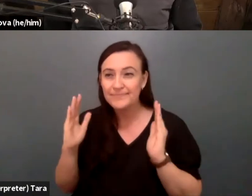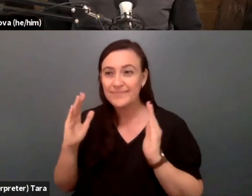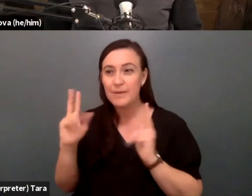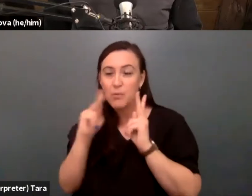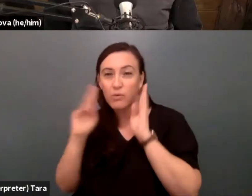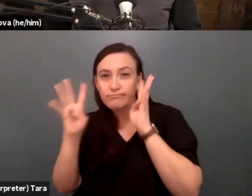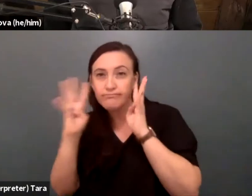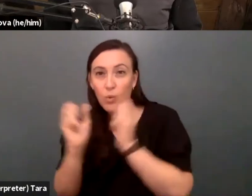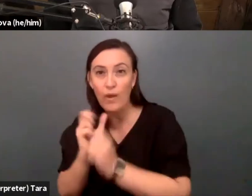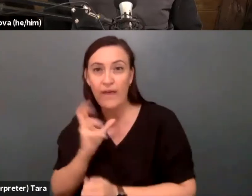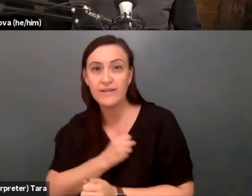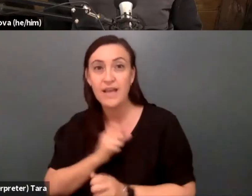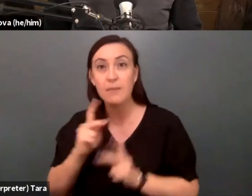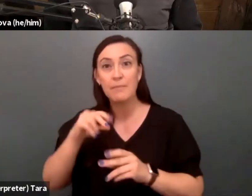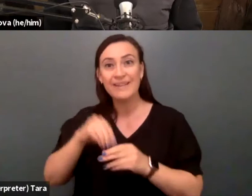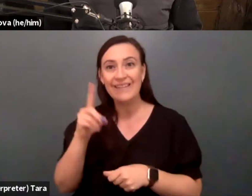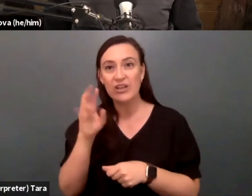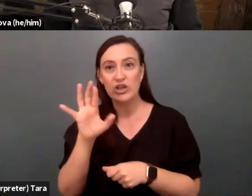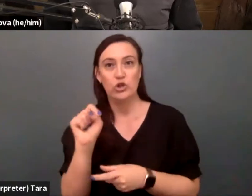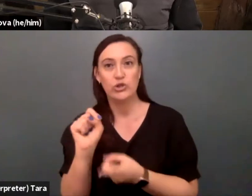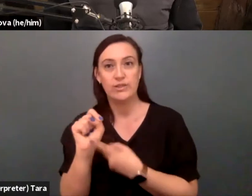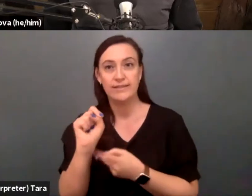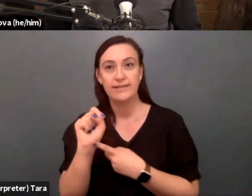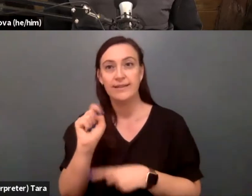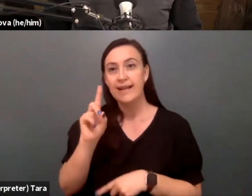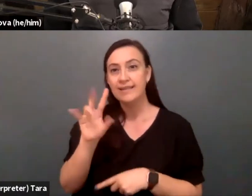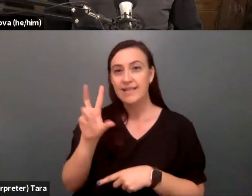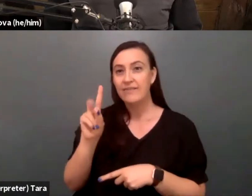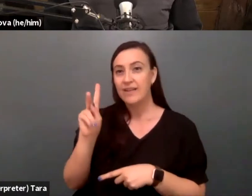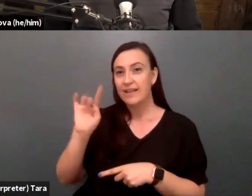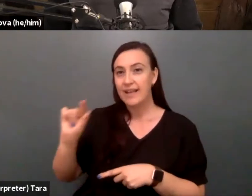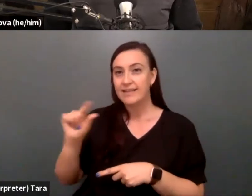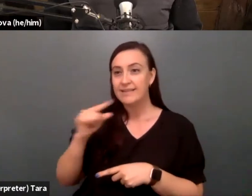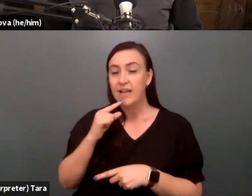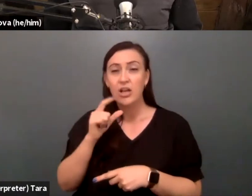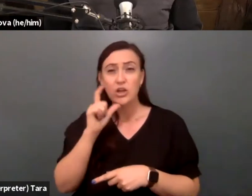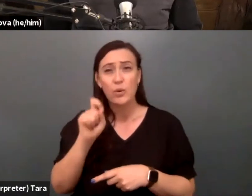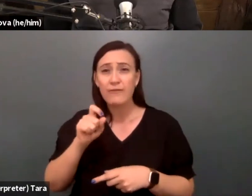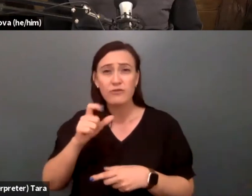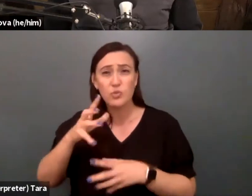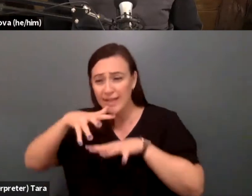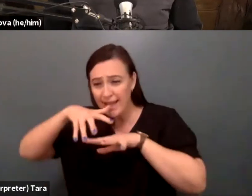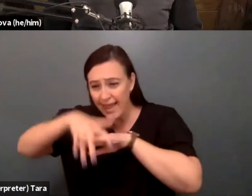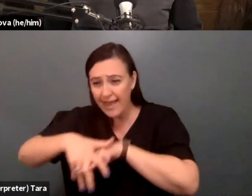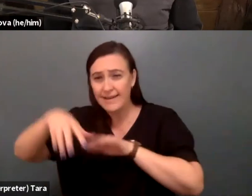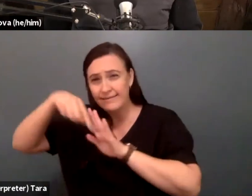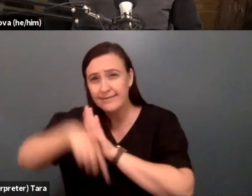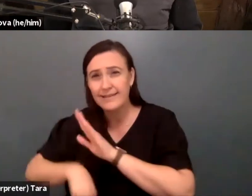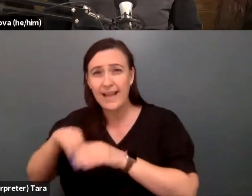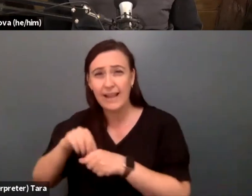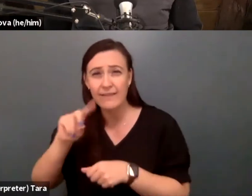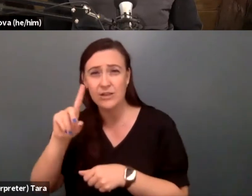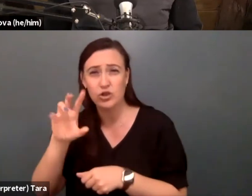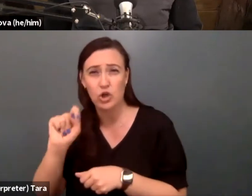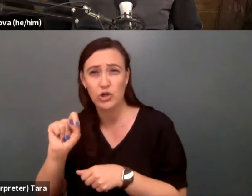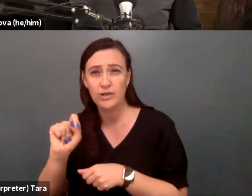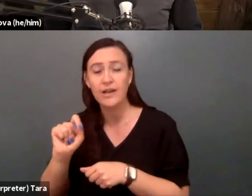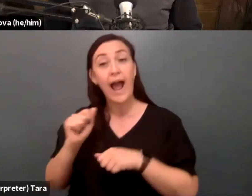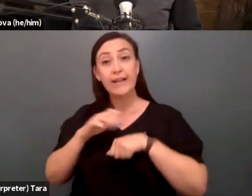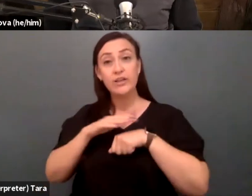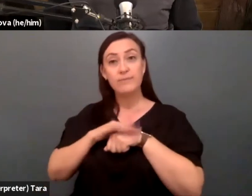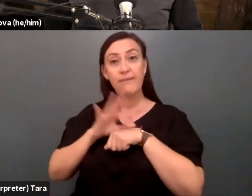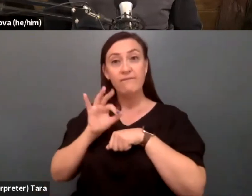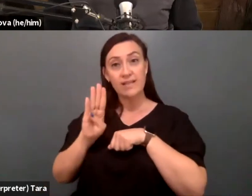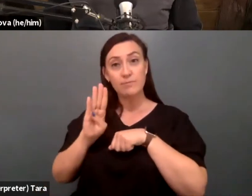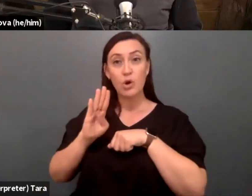King said, in the dirt. You don't have to get in the dirt to be an ally. I could just be on Facebook or